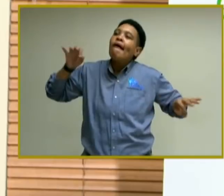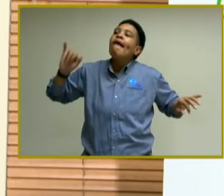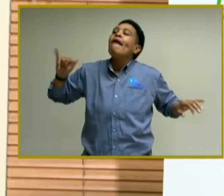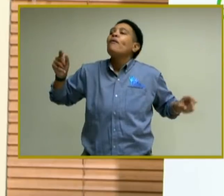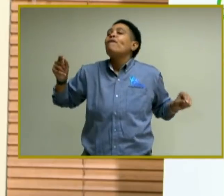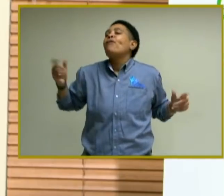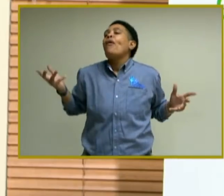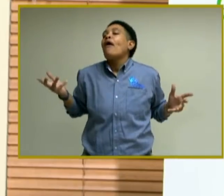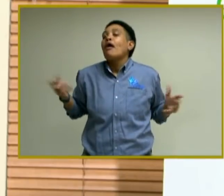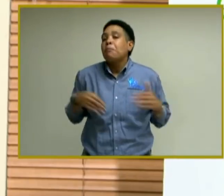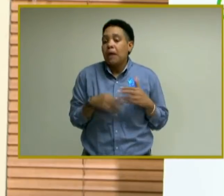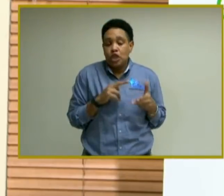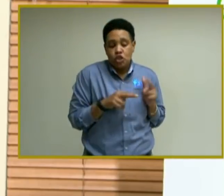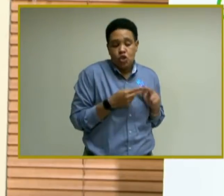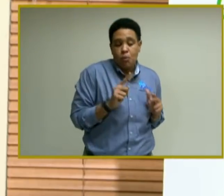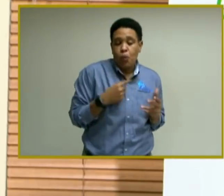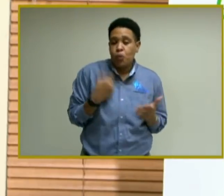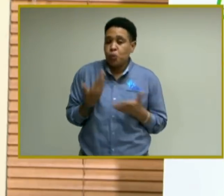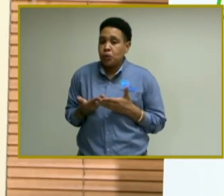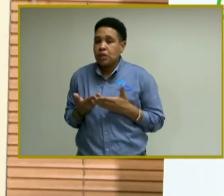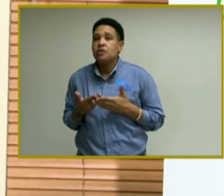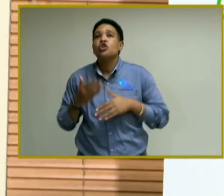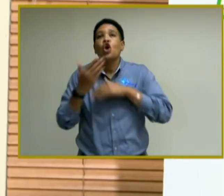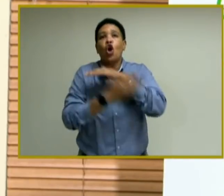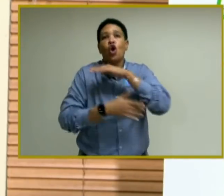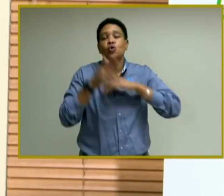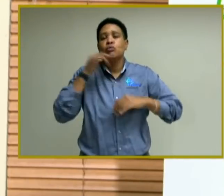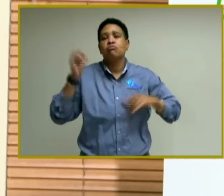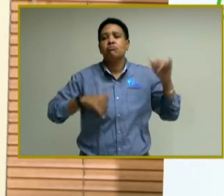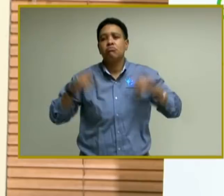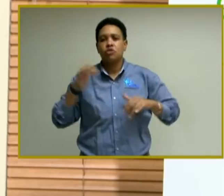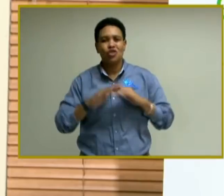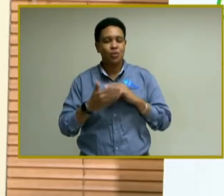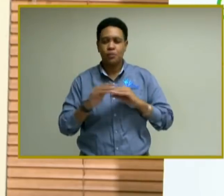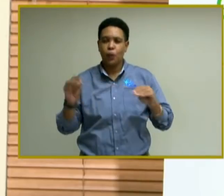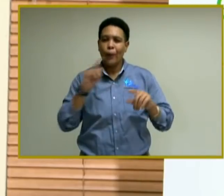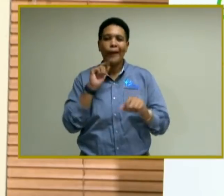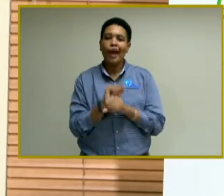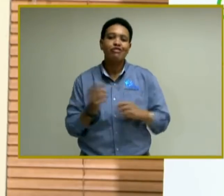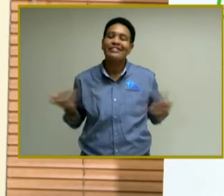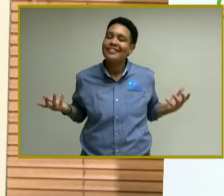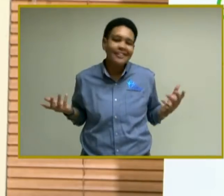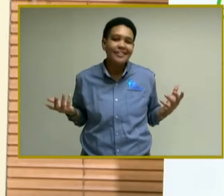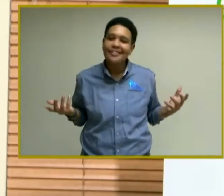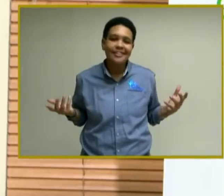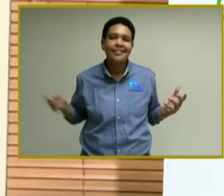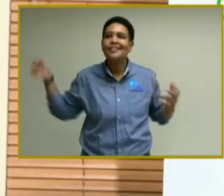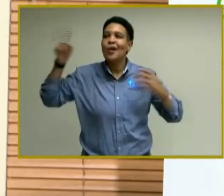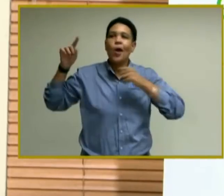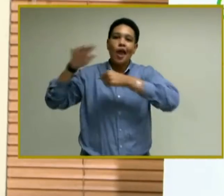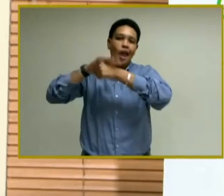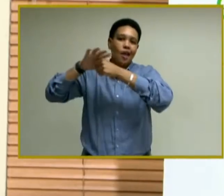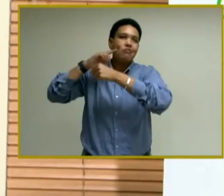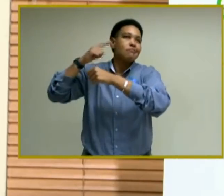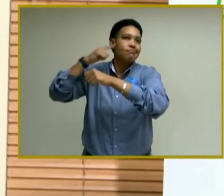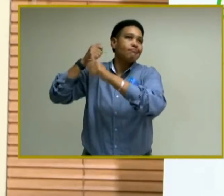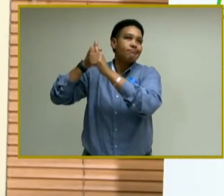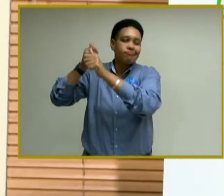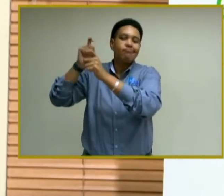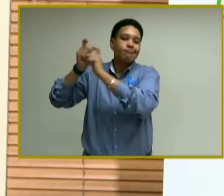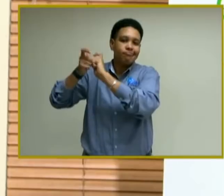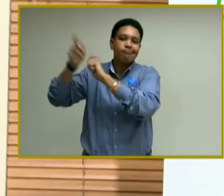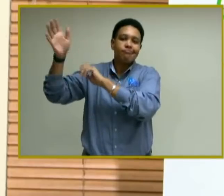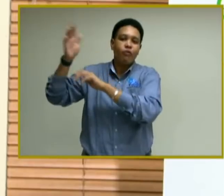are, with the countries we interact with, is that there is no guarantee that those jurisdictions have